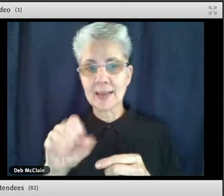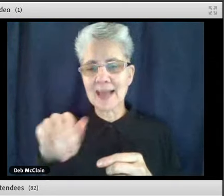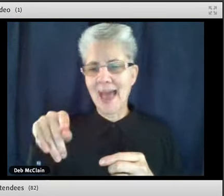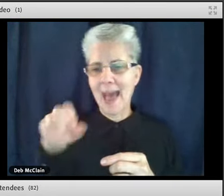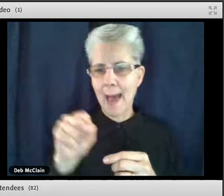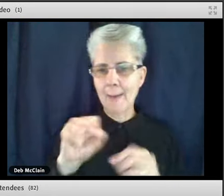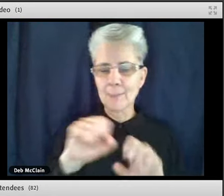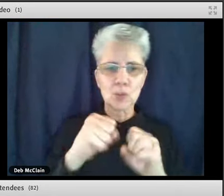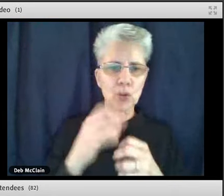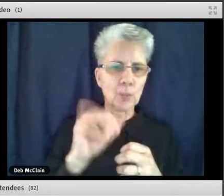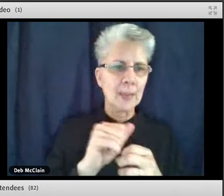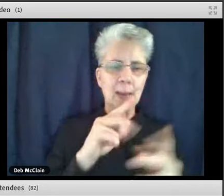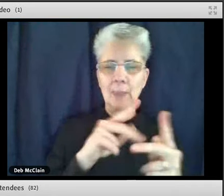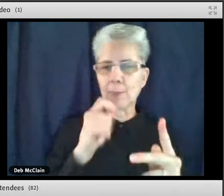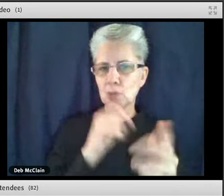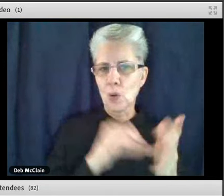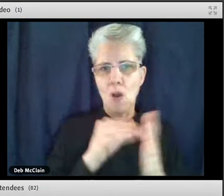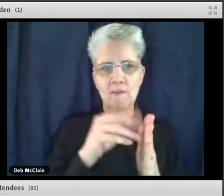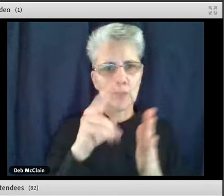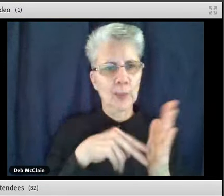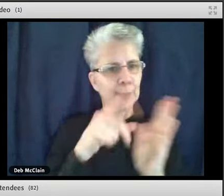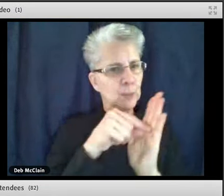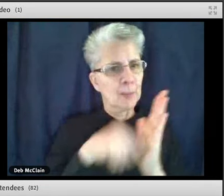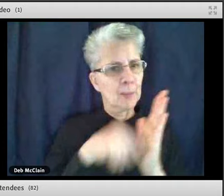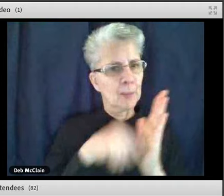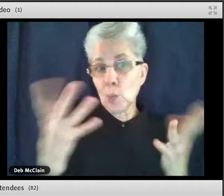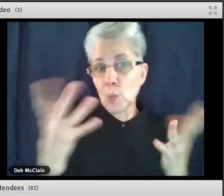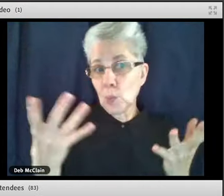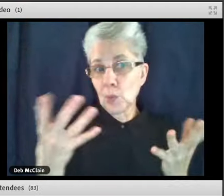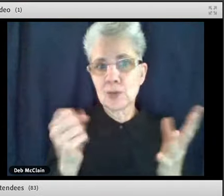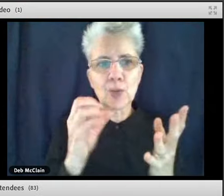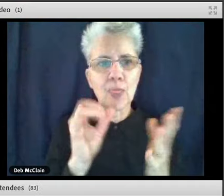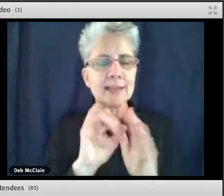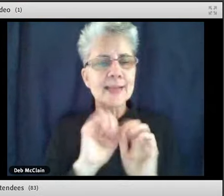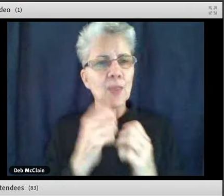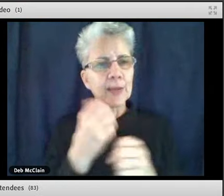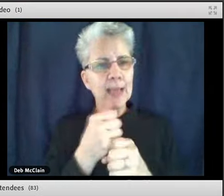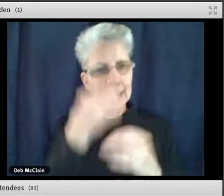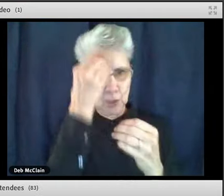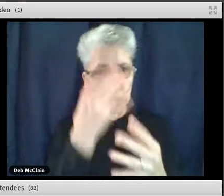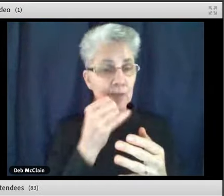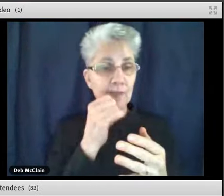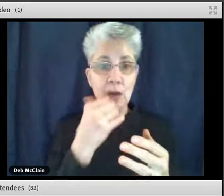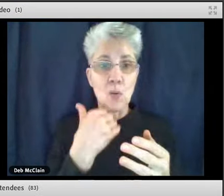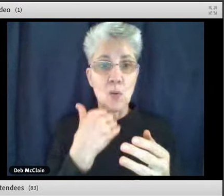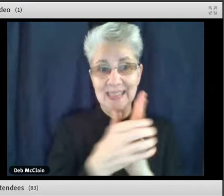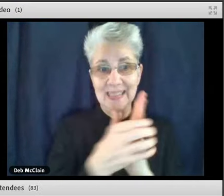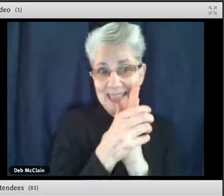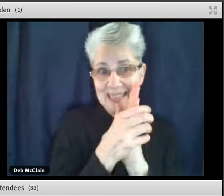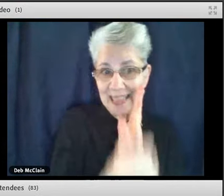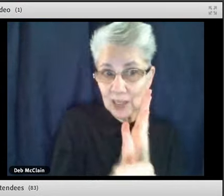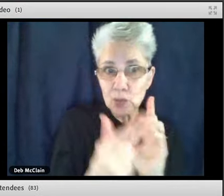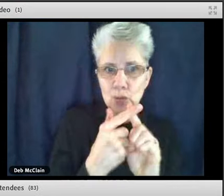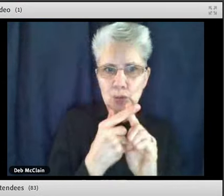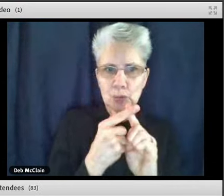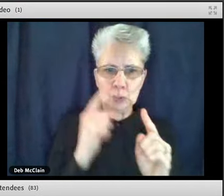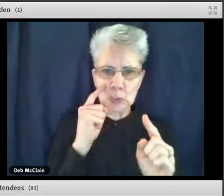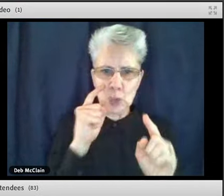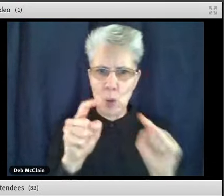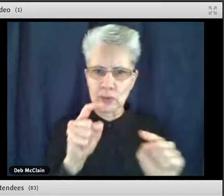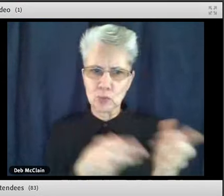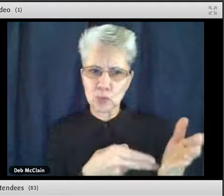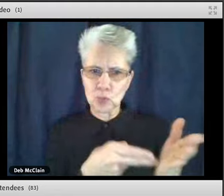it's important. I mean, we deserve the truth. You post things that aren't true. I mean, your dentist said that, and you know now that it's not true.